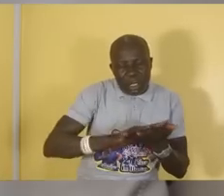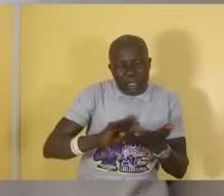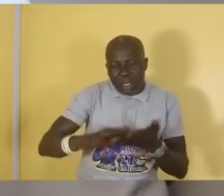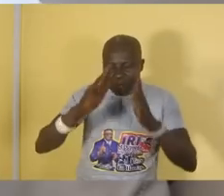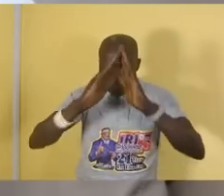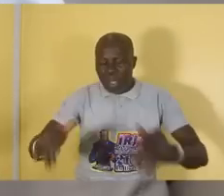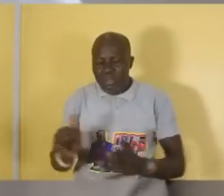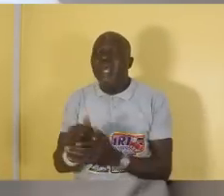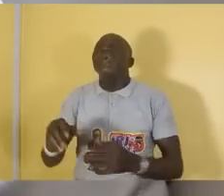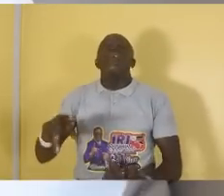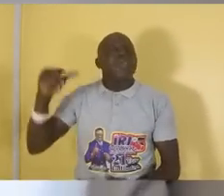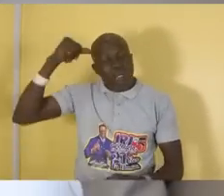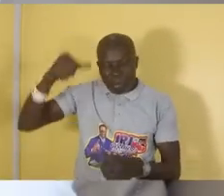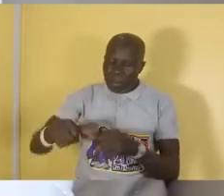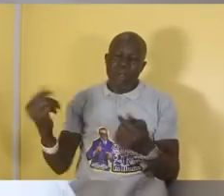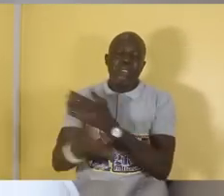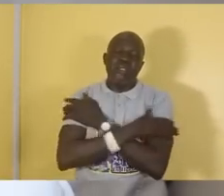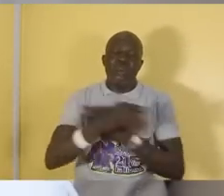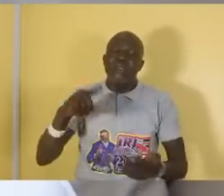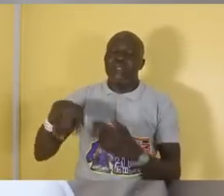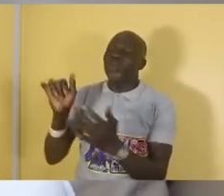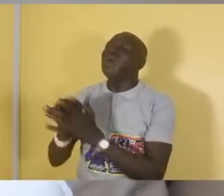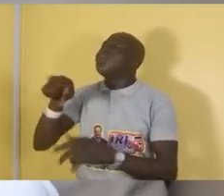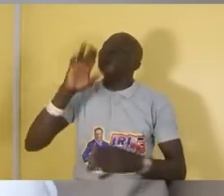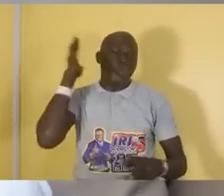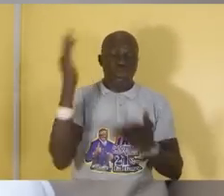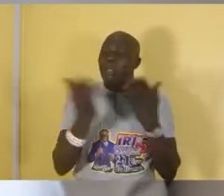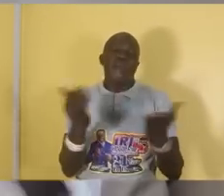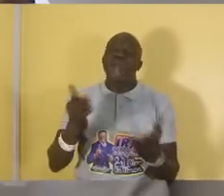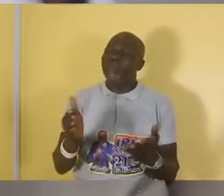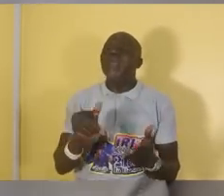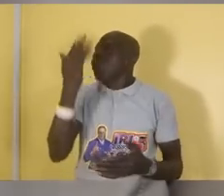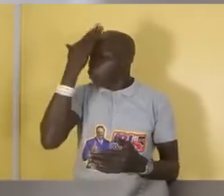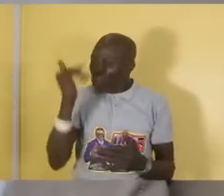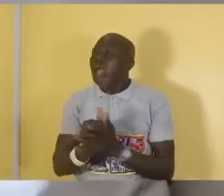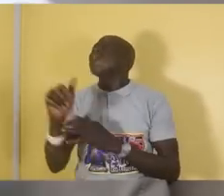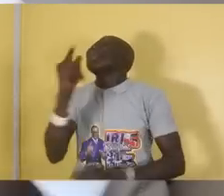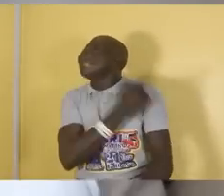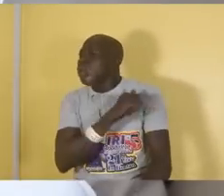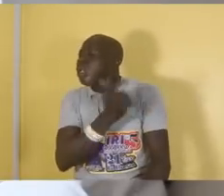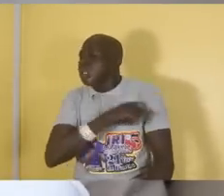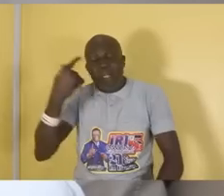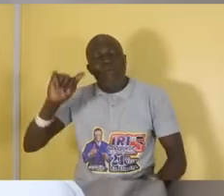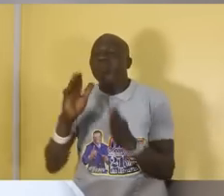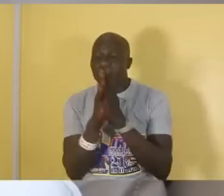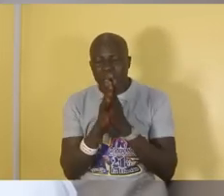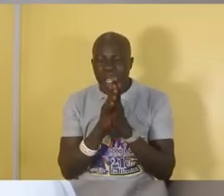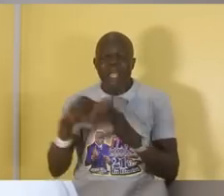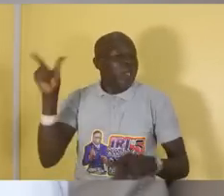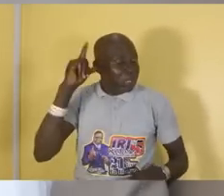paying the house. Remember the Sabbath day to make it. That will serve you. Why are you lazy in